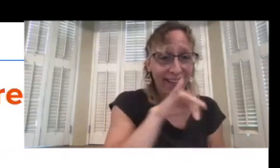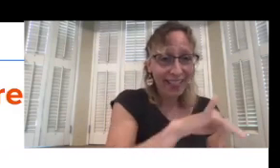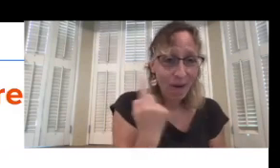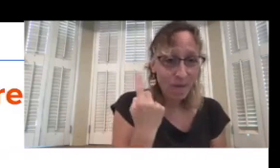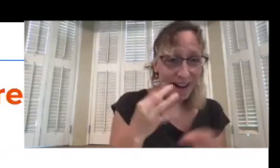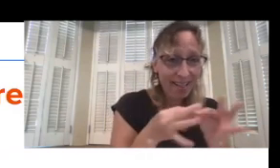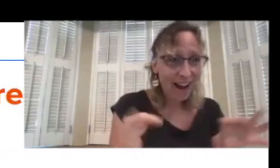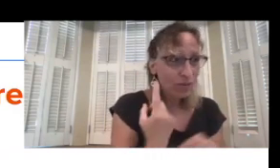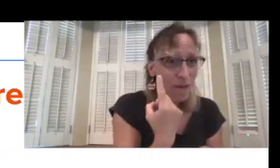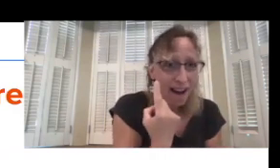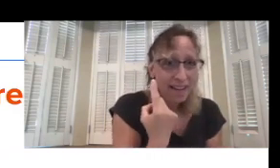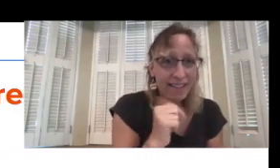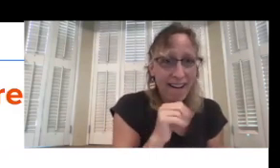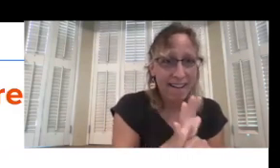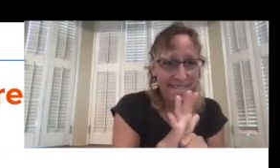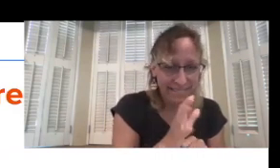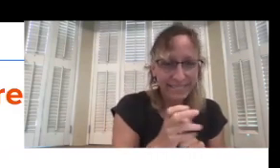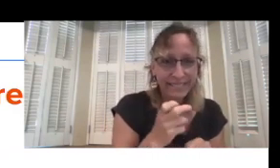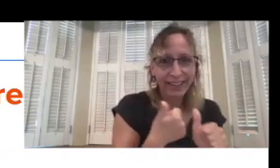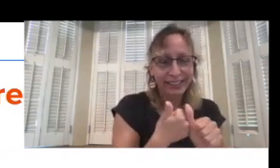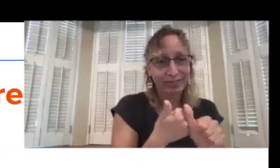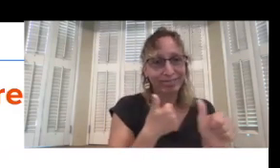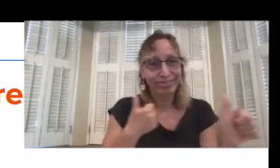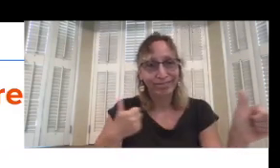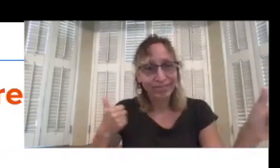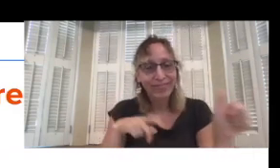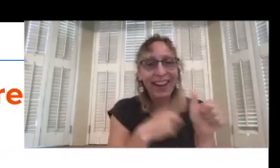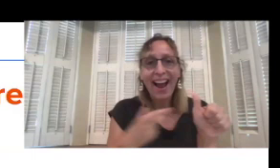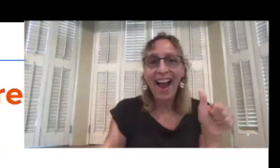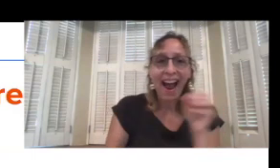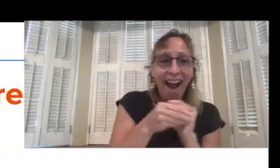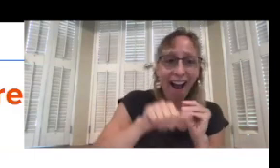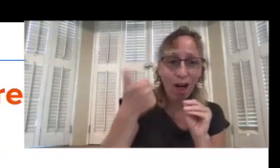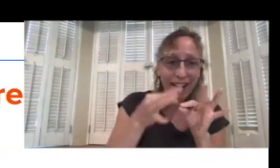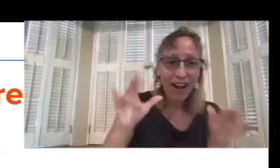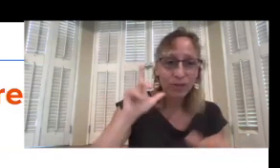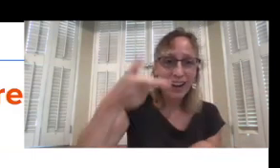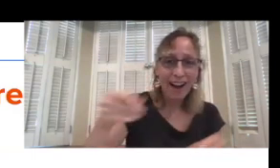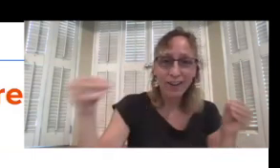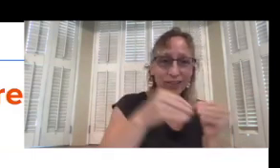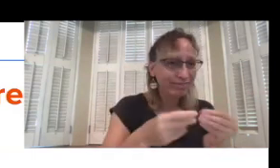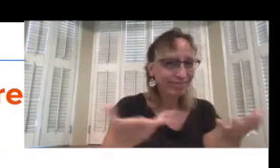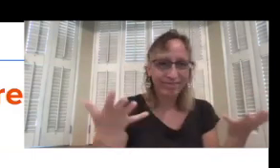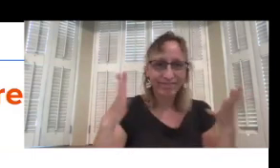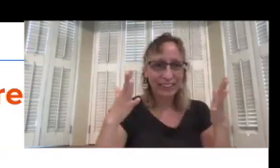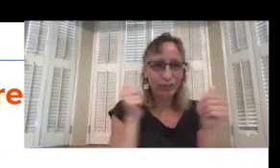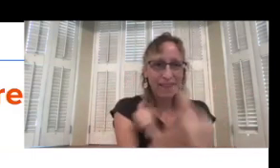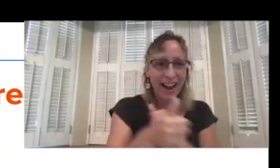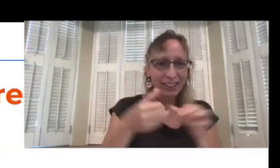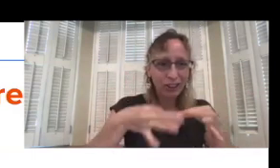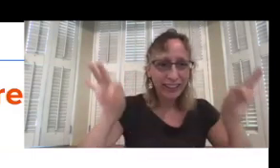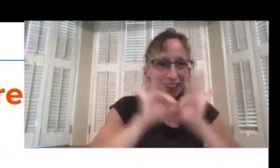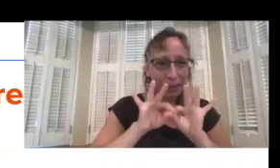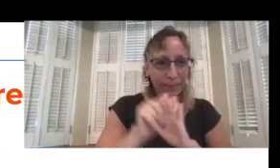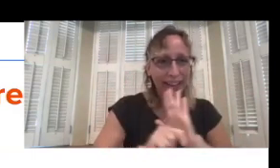deprivation and missing out gives the child a disadvantage, especially if they're not acquiring